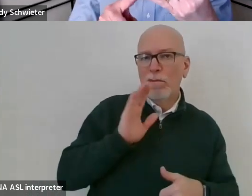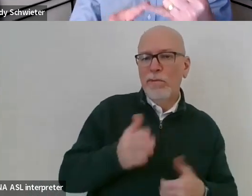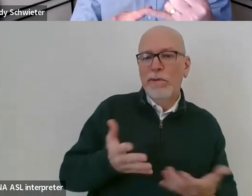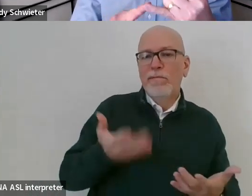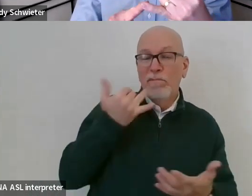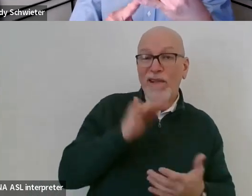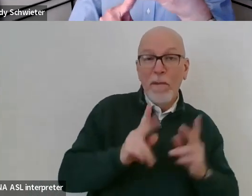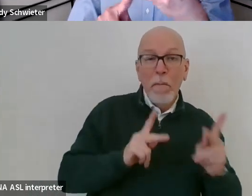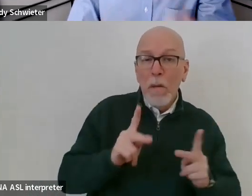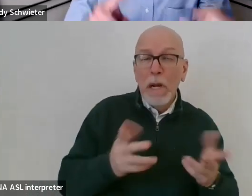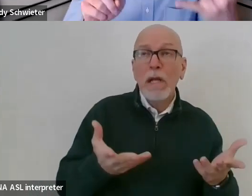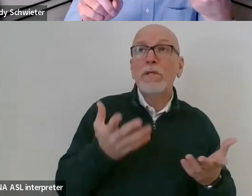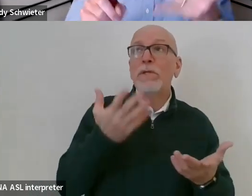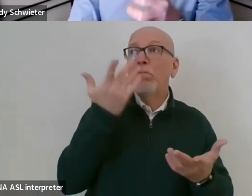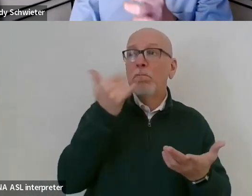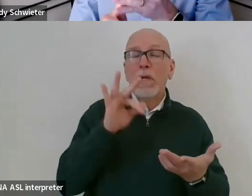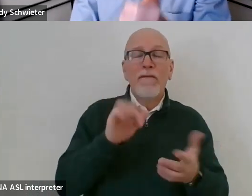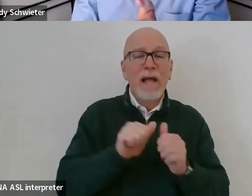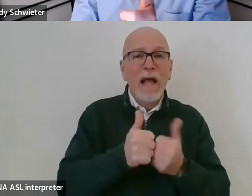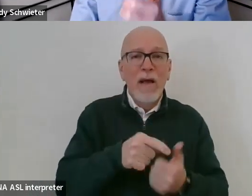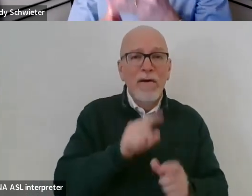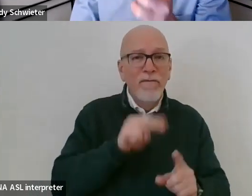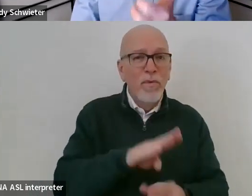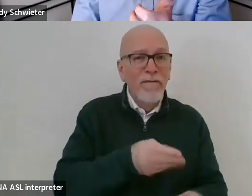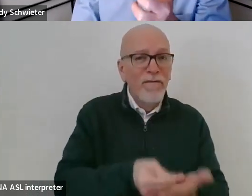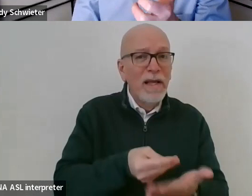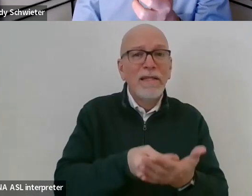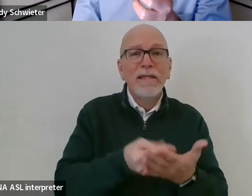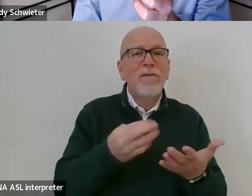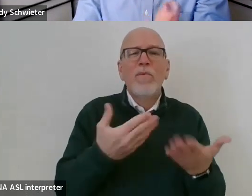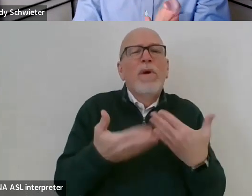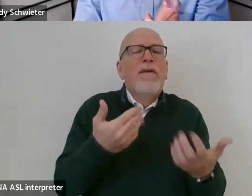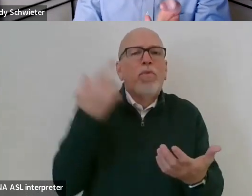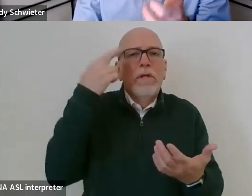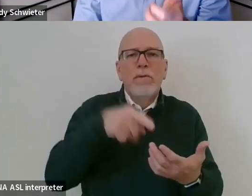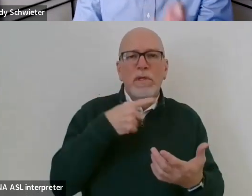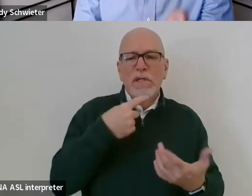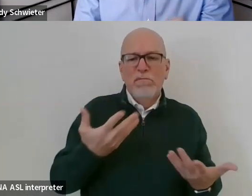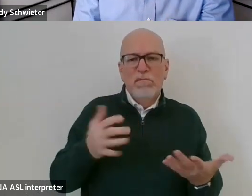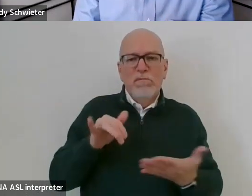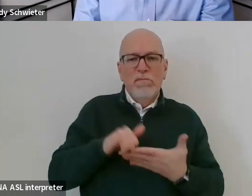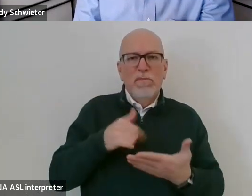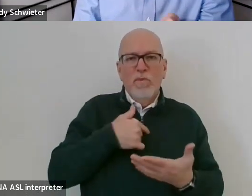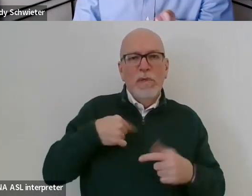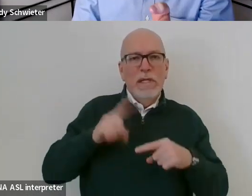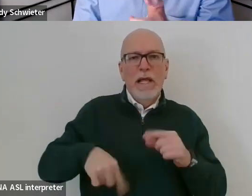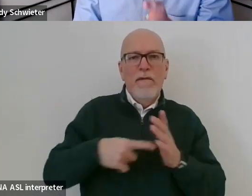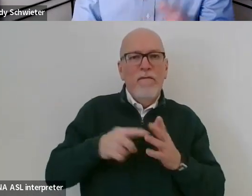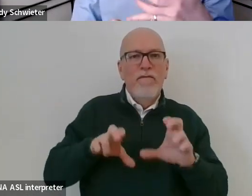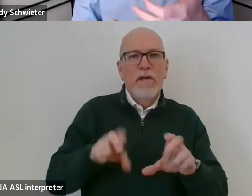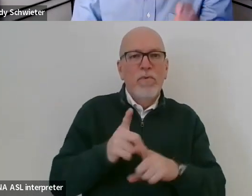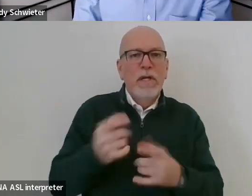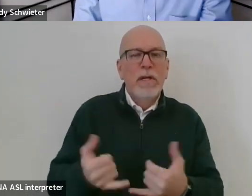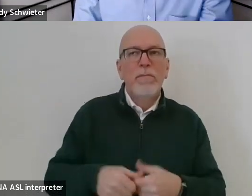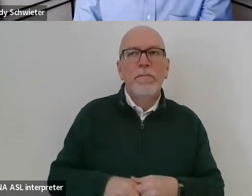of their population, because of the way they're viewing their finances or whatever, may say, this isn't an area we can invest in right now.